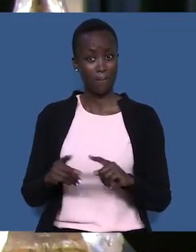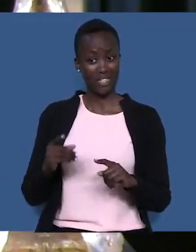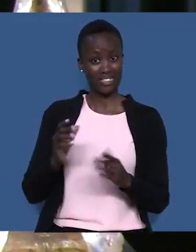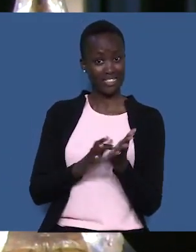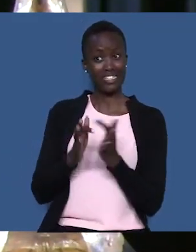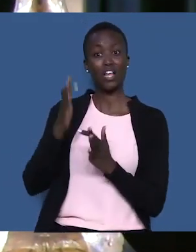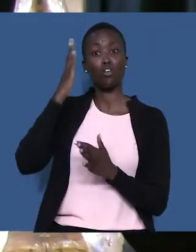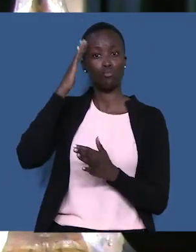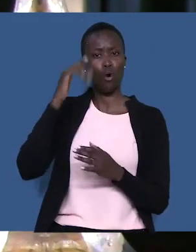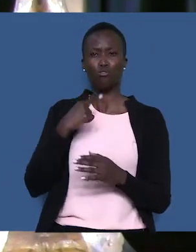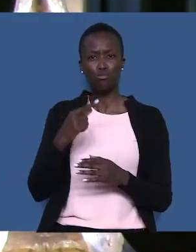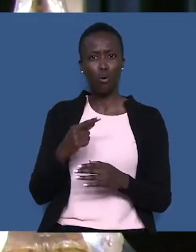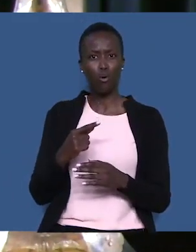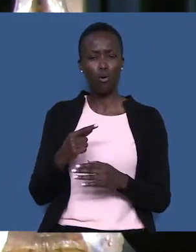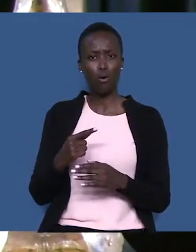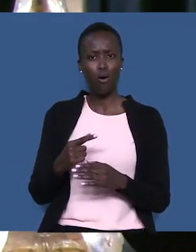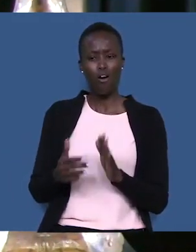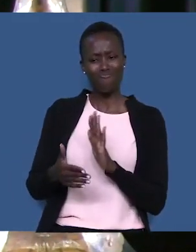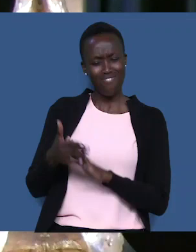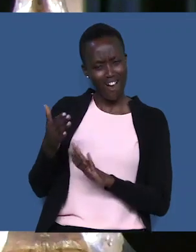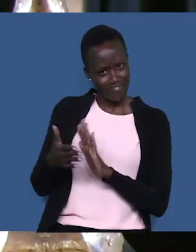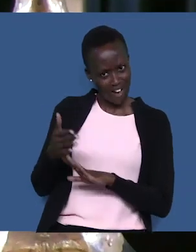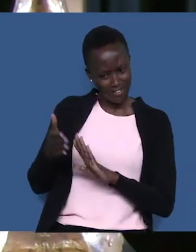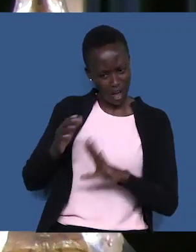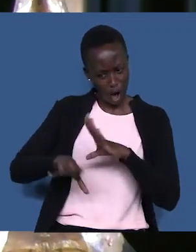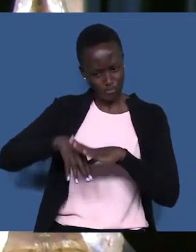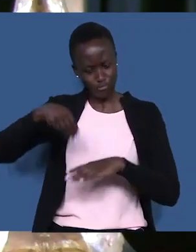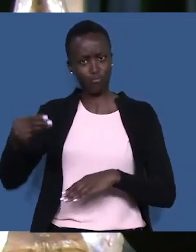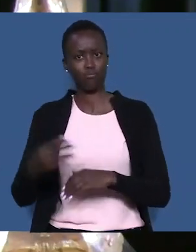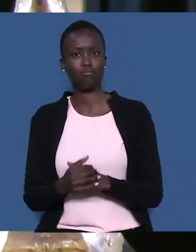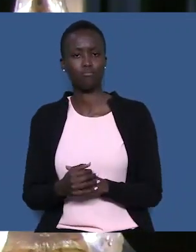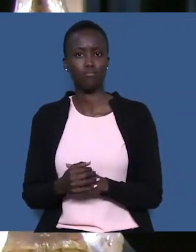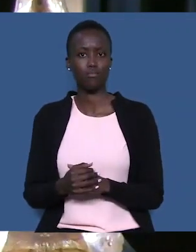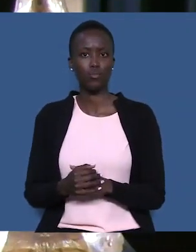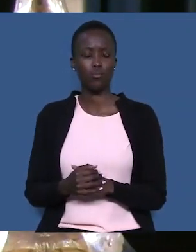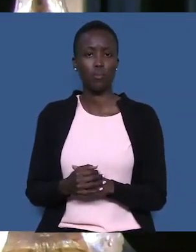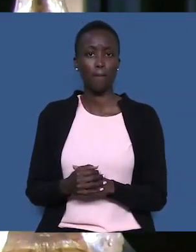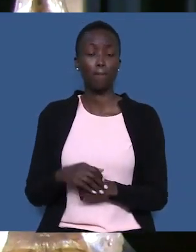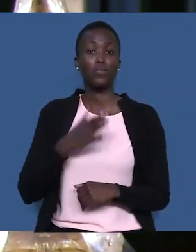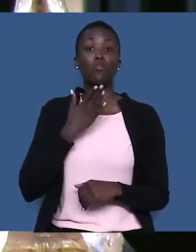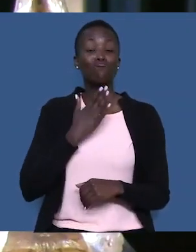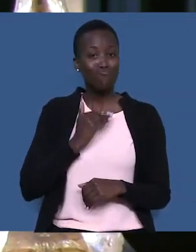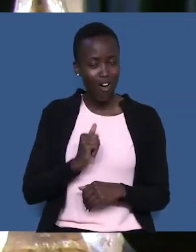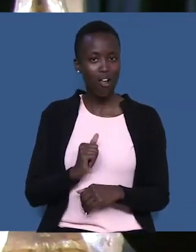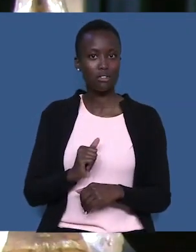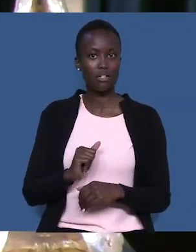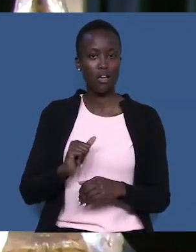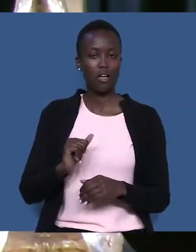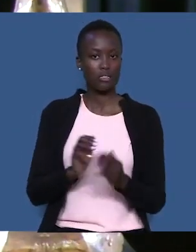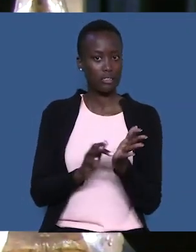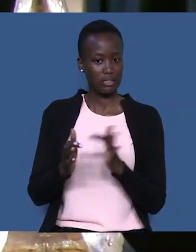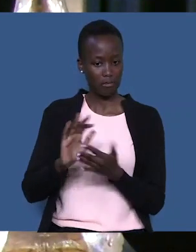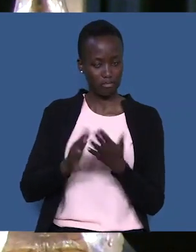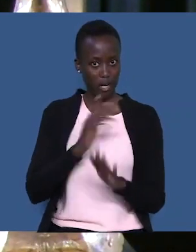Jesus left the crowd behind. He knew their intention. They wanted to fulfill their long-awaited dream, but it